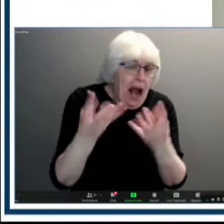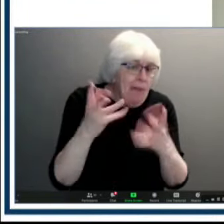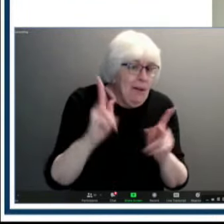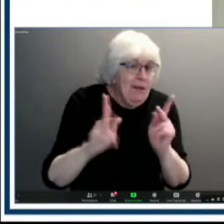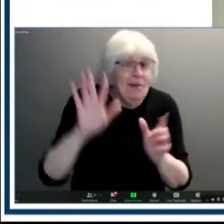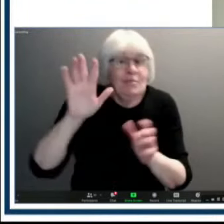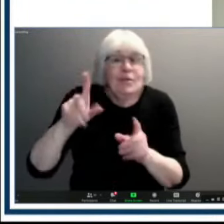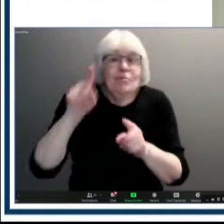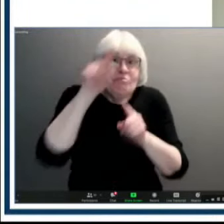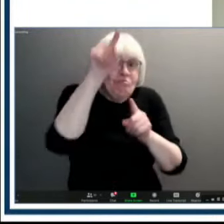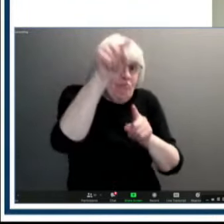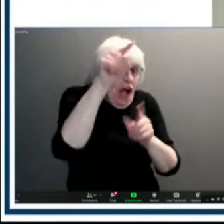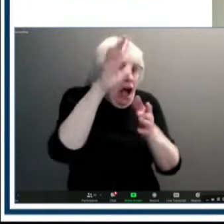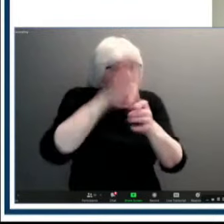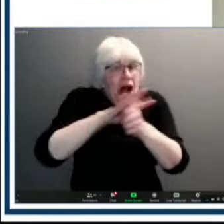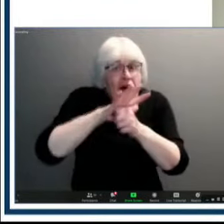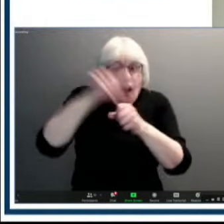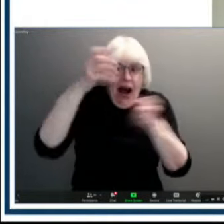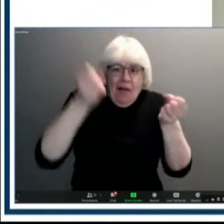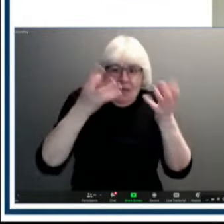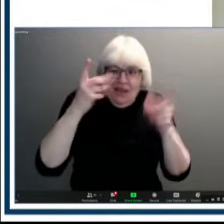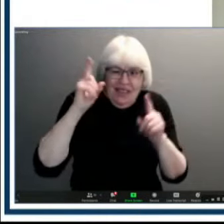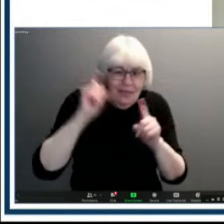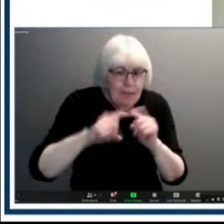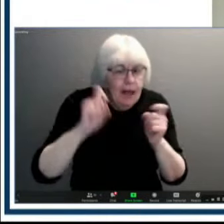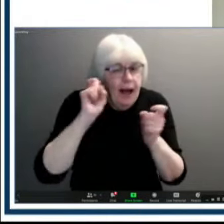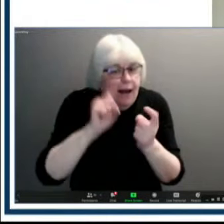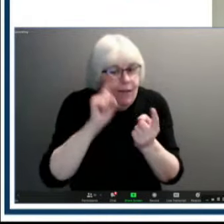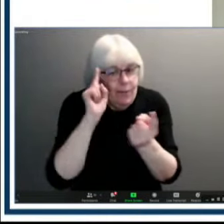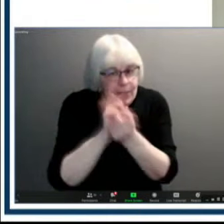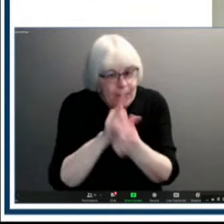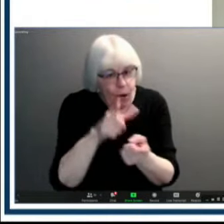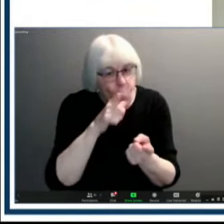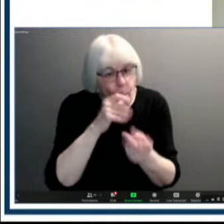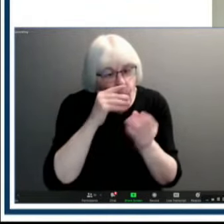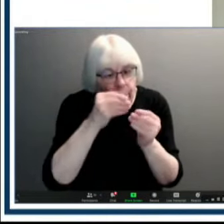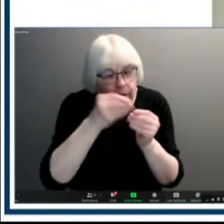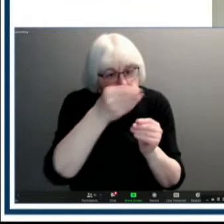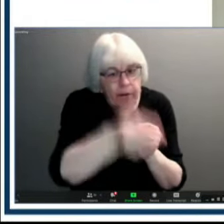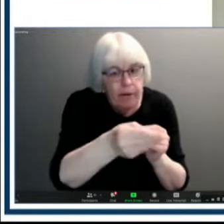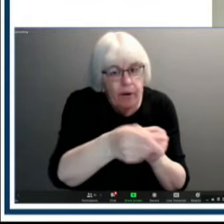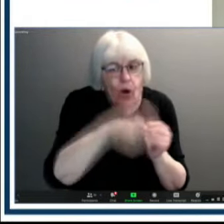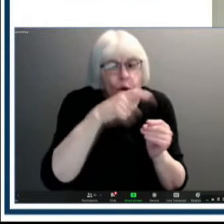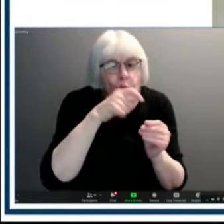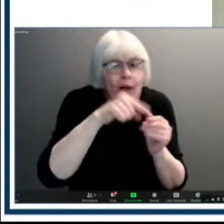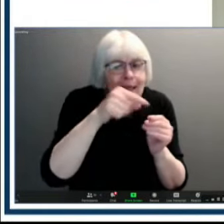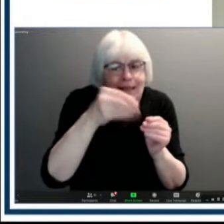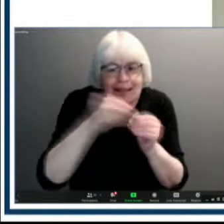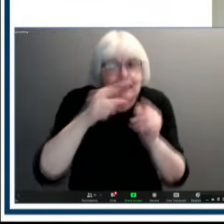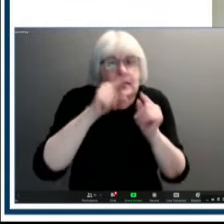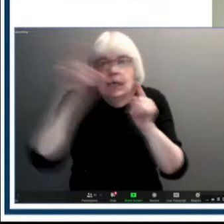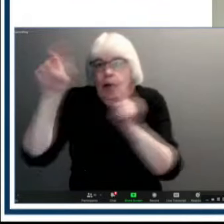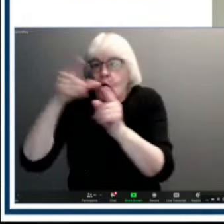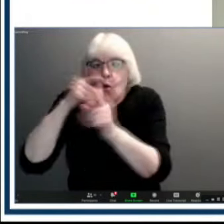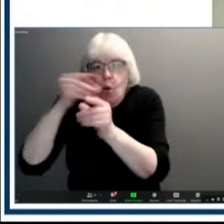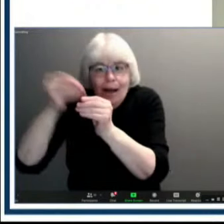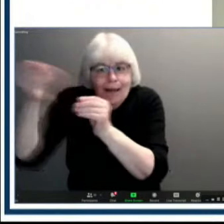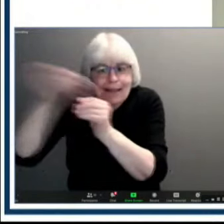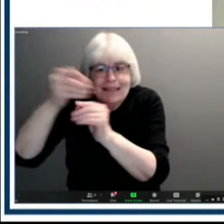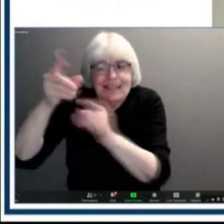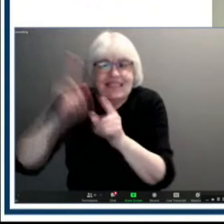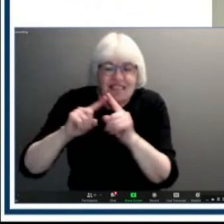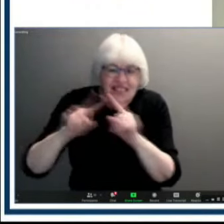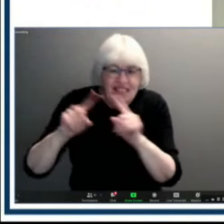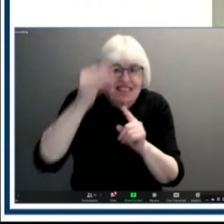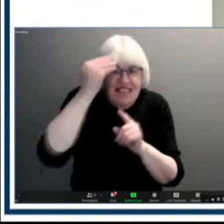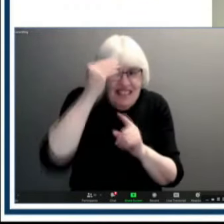anyway. But I think our priority is to make sure no matter where somebody is, if they're a test positive, that they get get as quickly